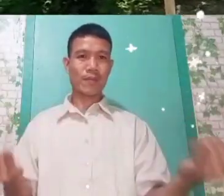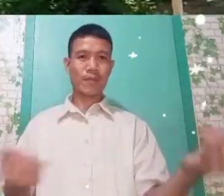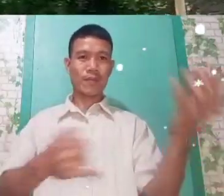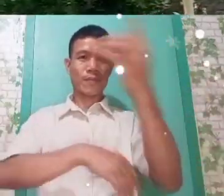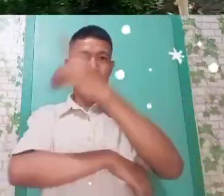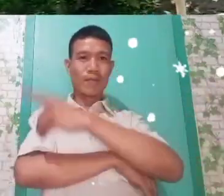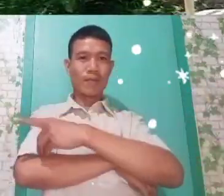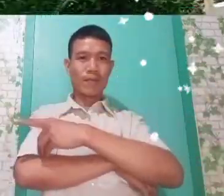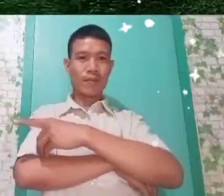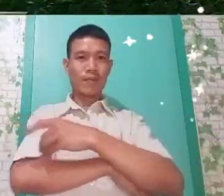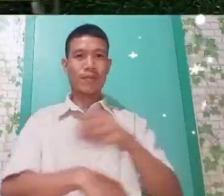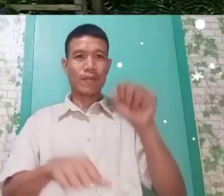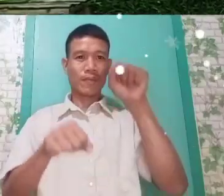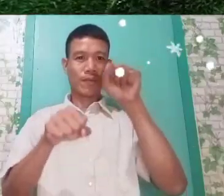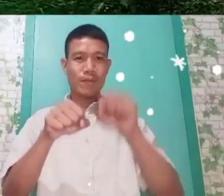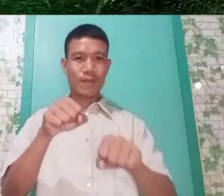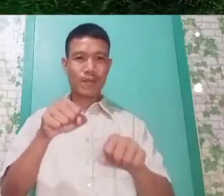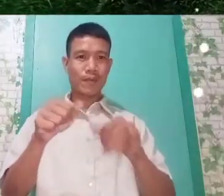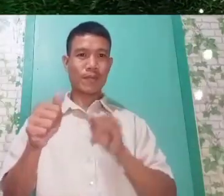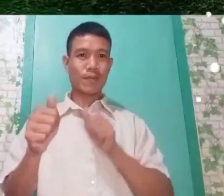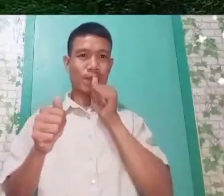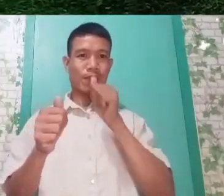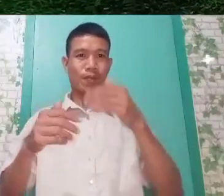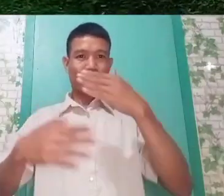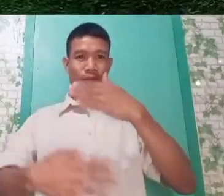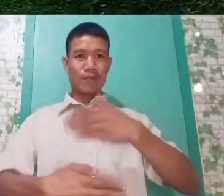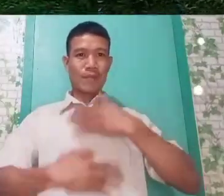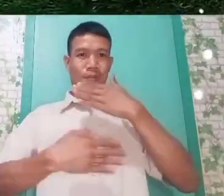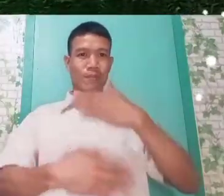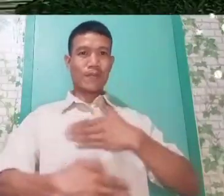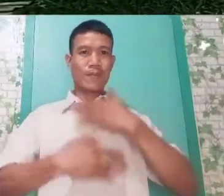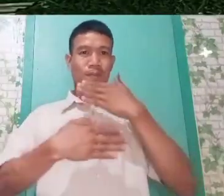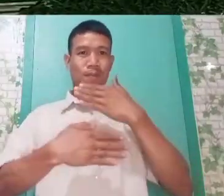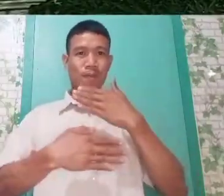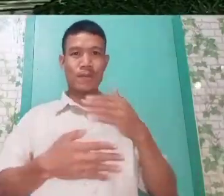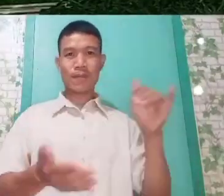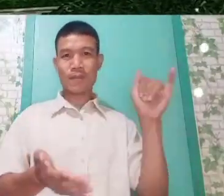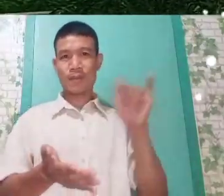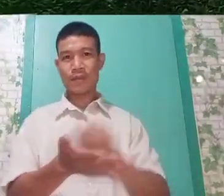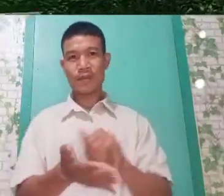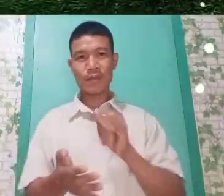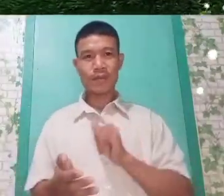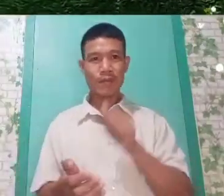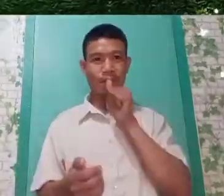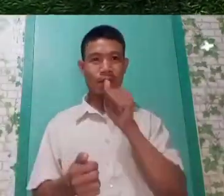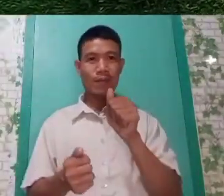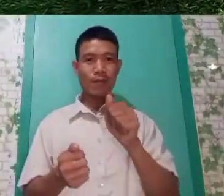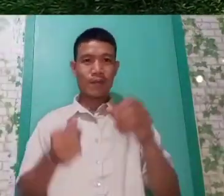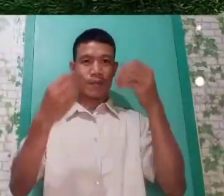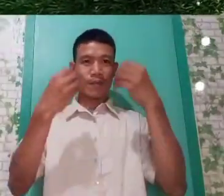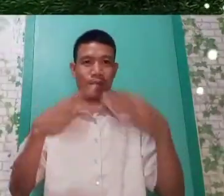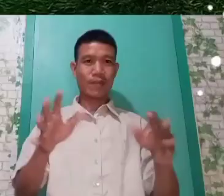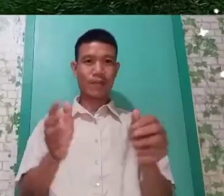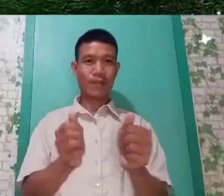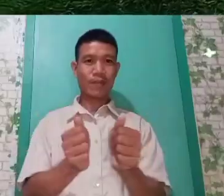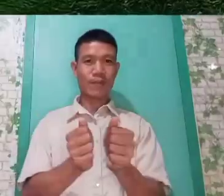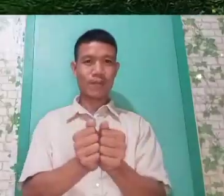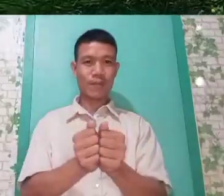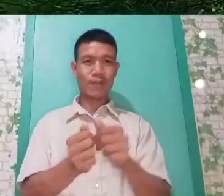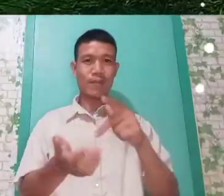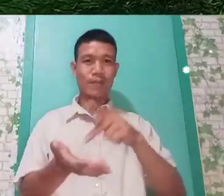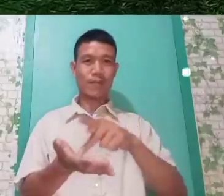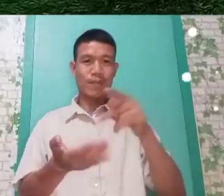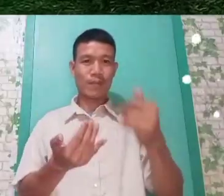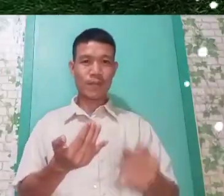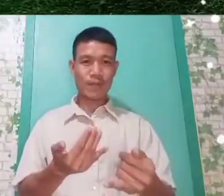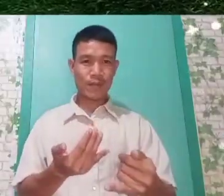So I am happy that I am done with this project, and